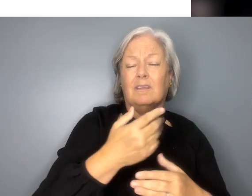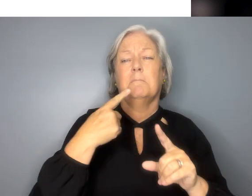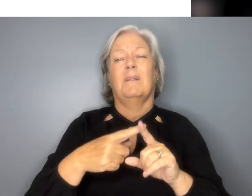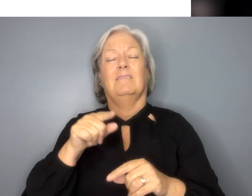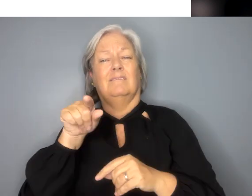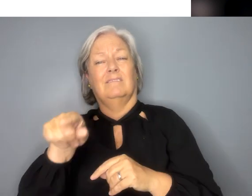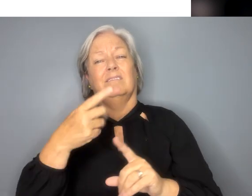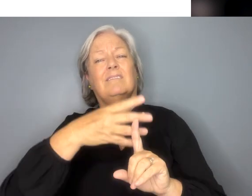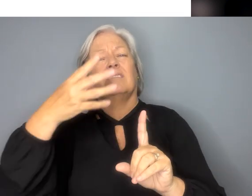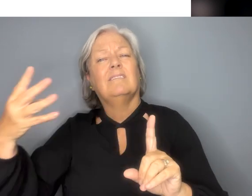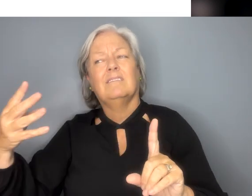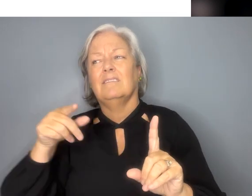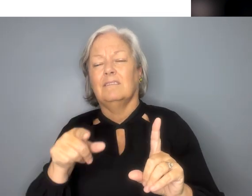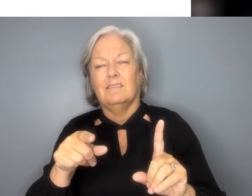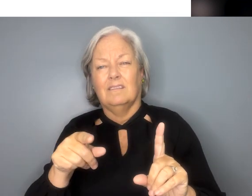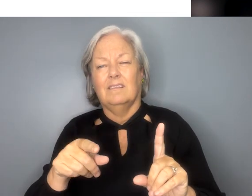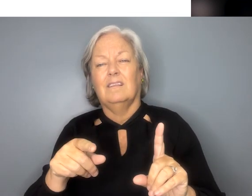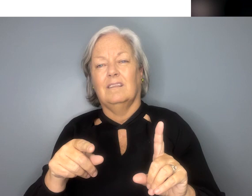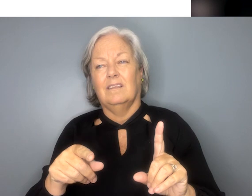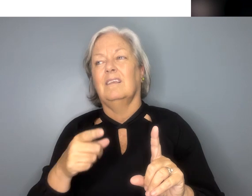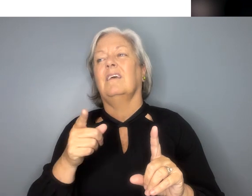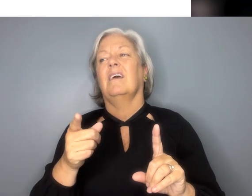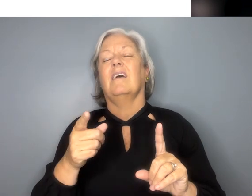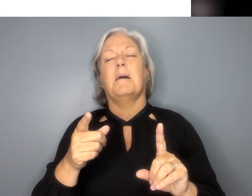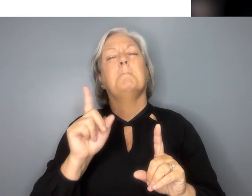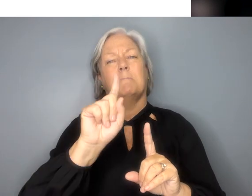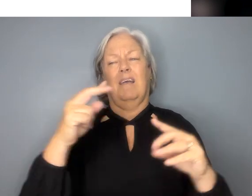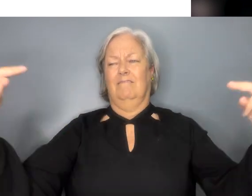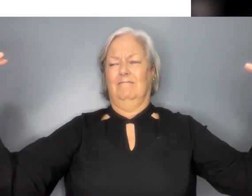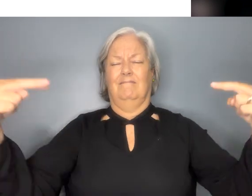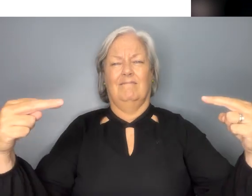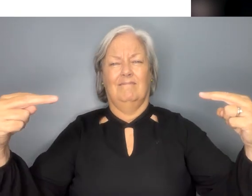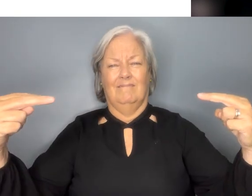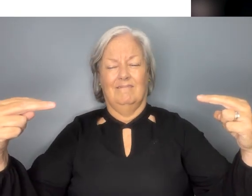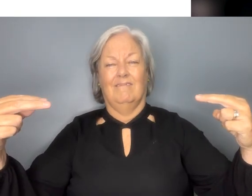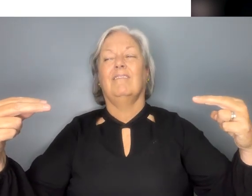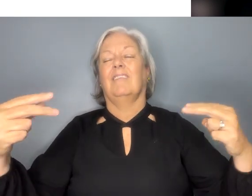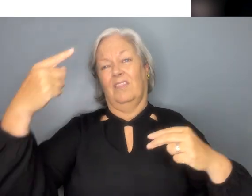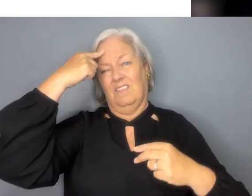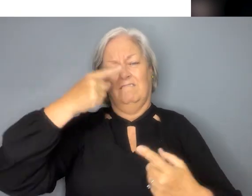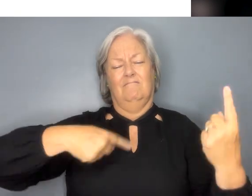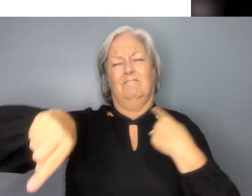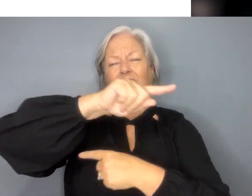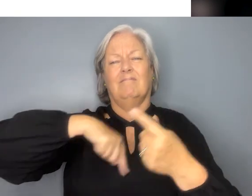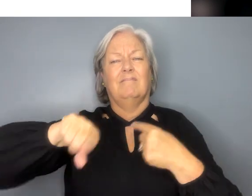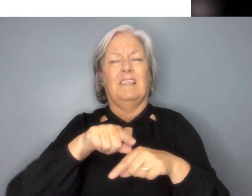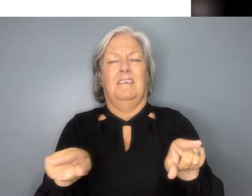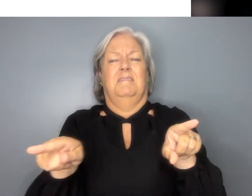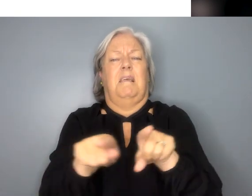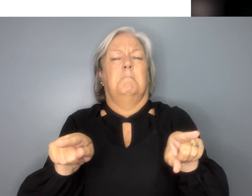plus communities from being erased in response to medical and social expectations, promoting a